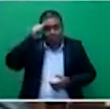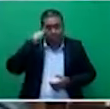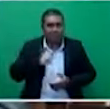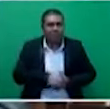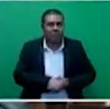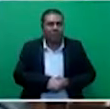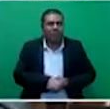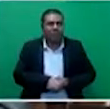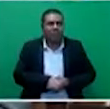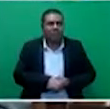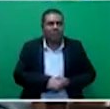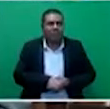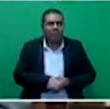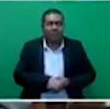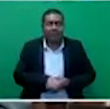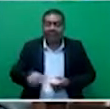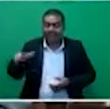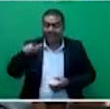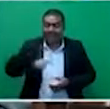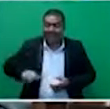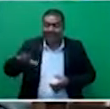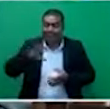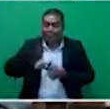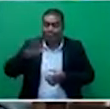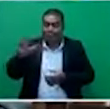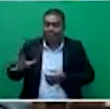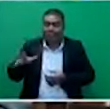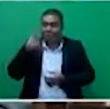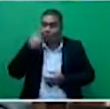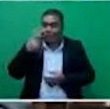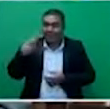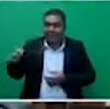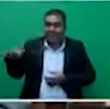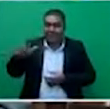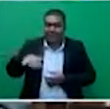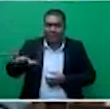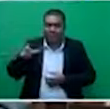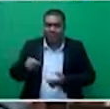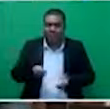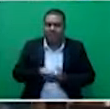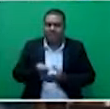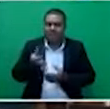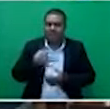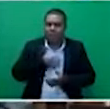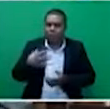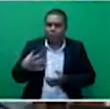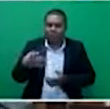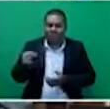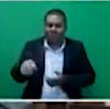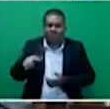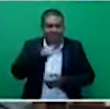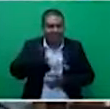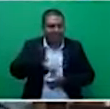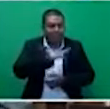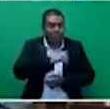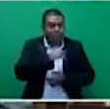sir, that a landowner in Nandi, in a tourism area, will get paid far more than probably a landowner in